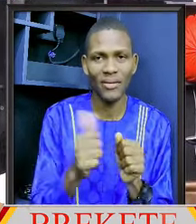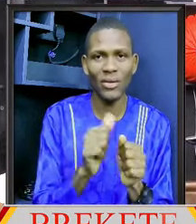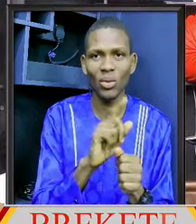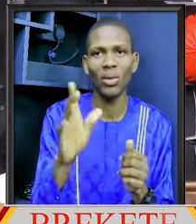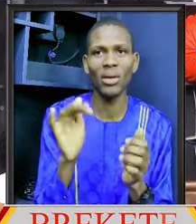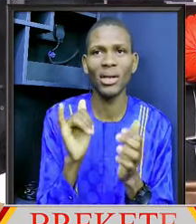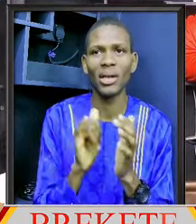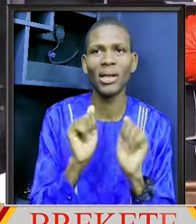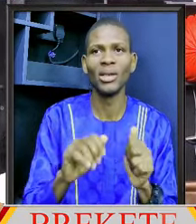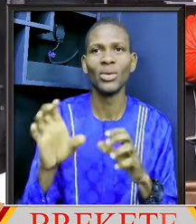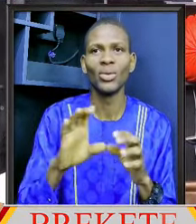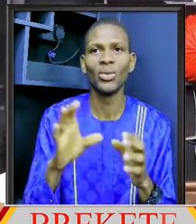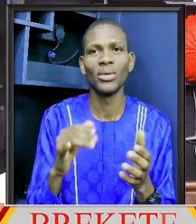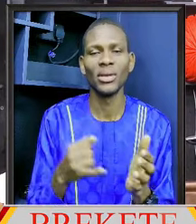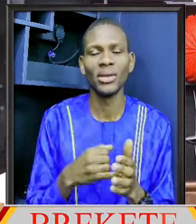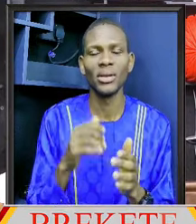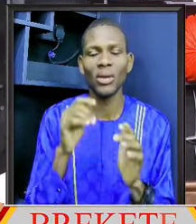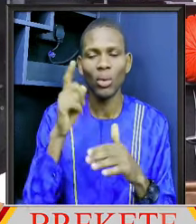doing it?